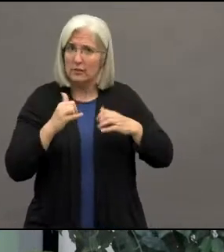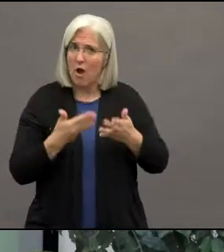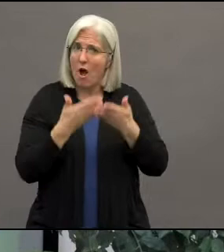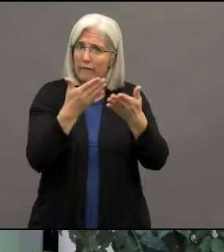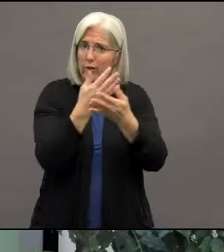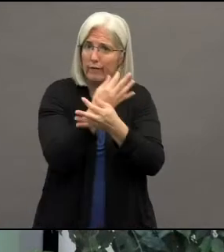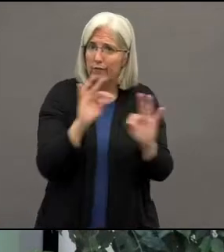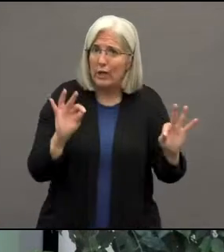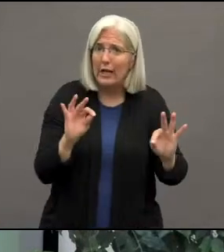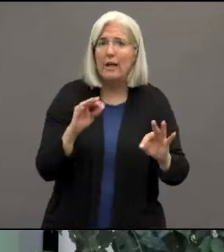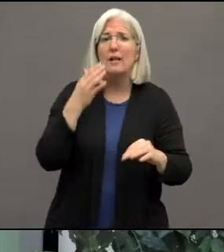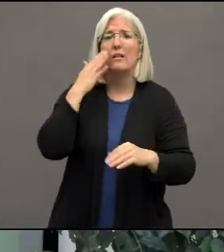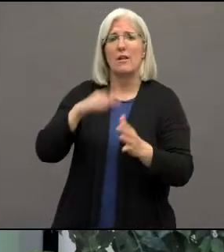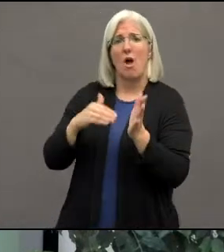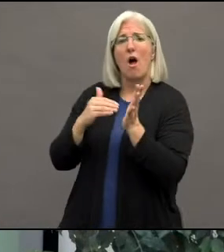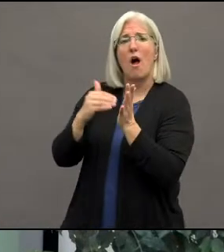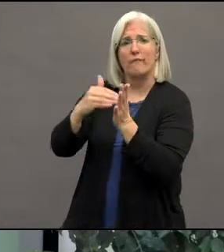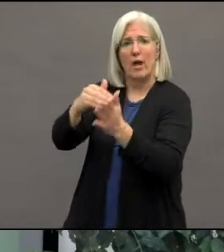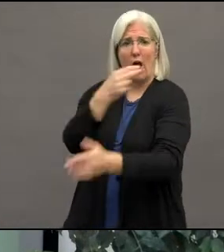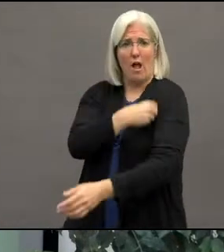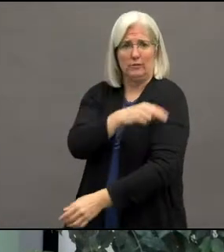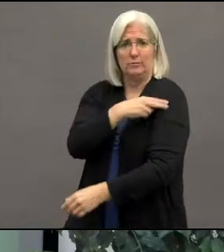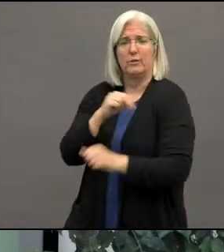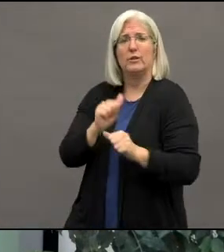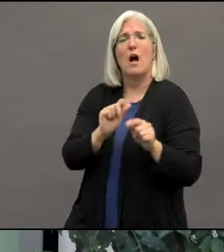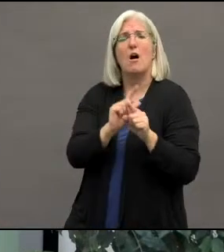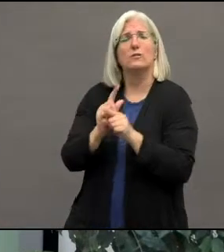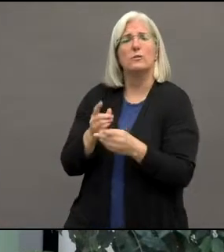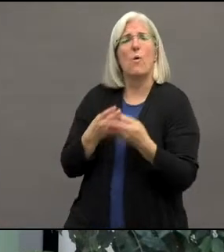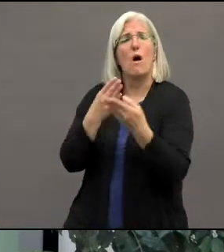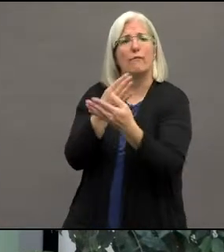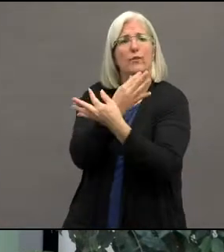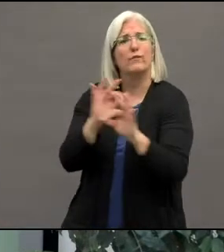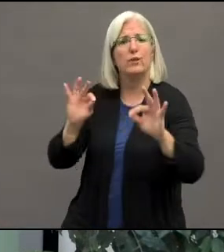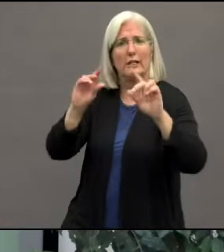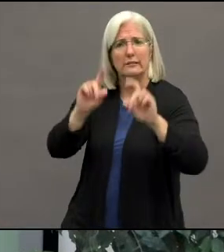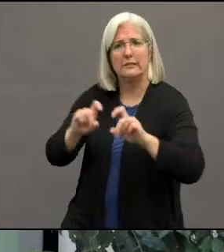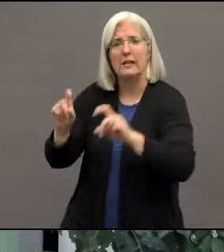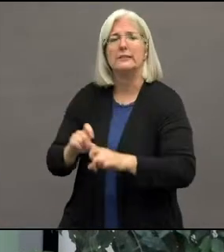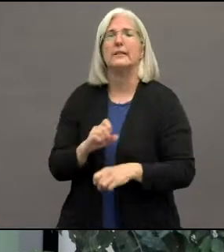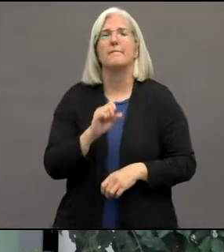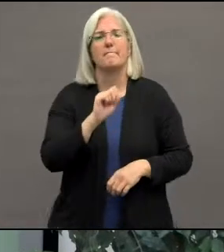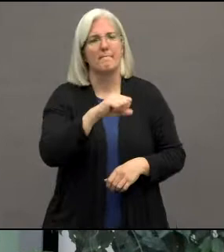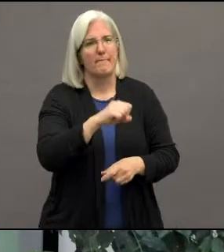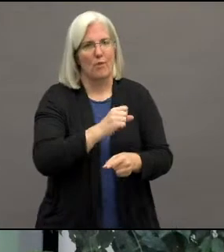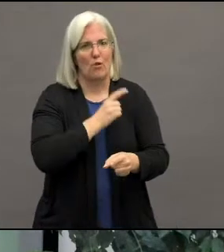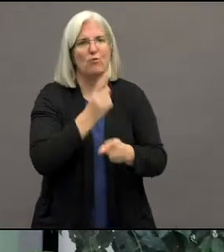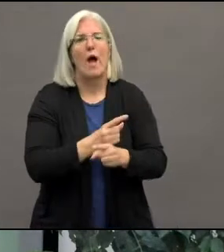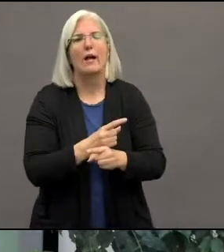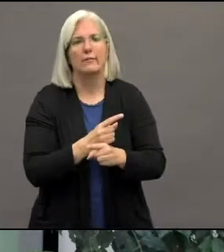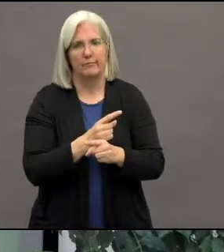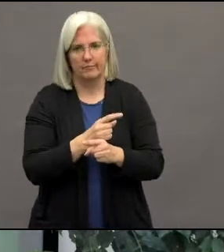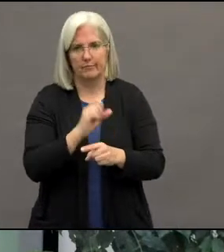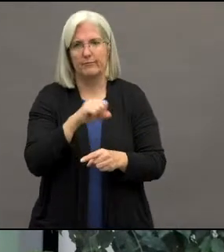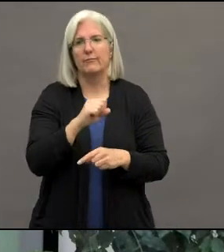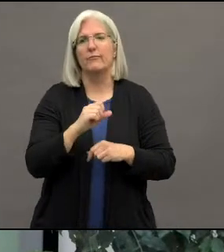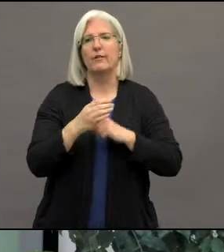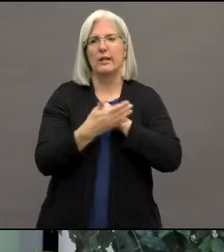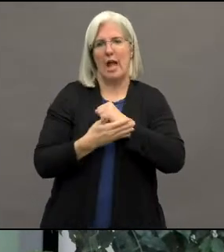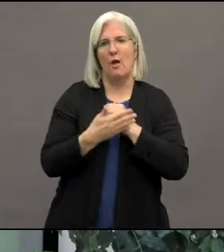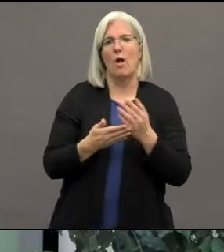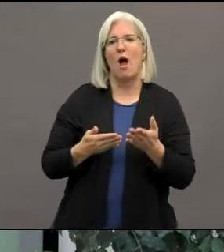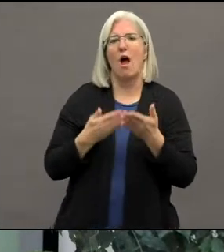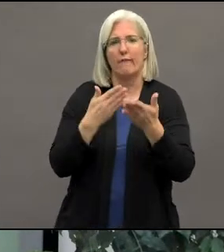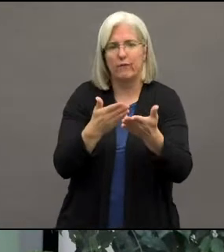to provide testing as well. Talk about that for us. That's right. So yes, so if you are a frontline worker,